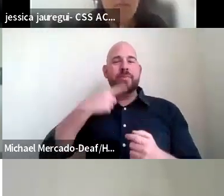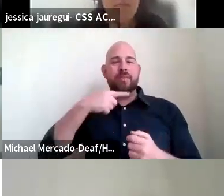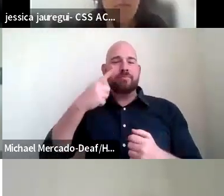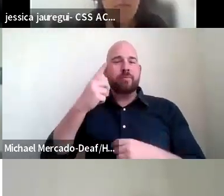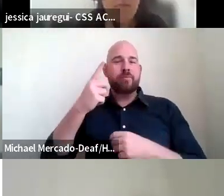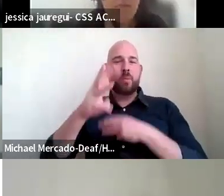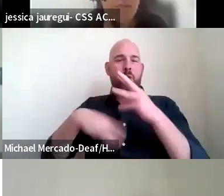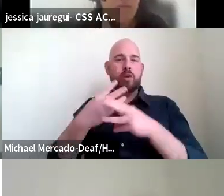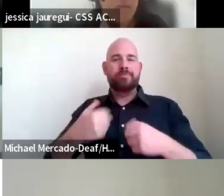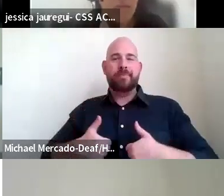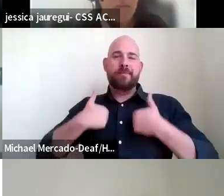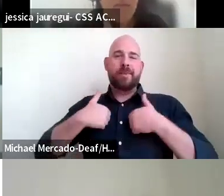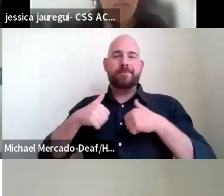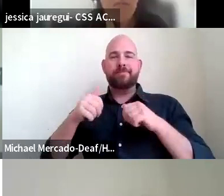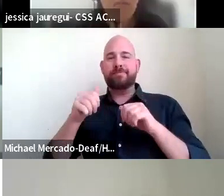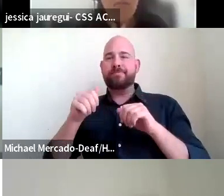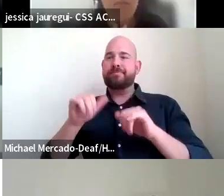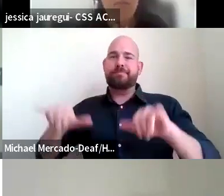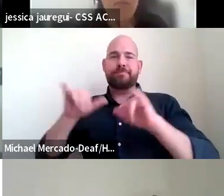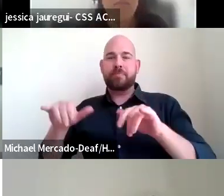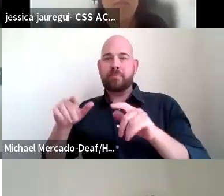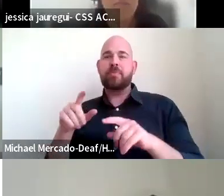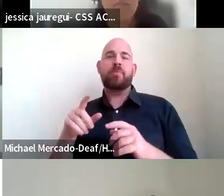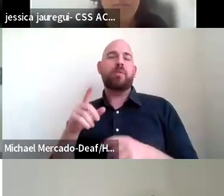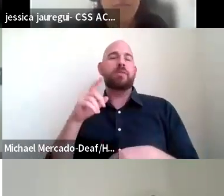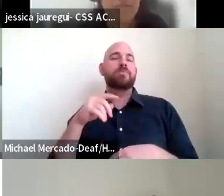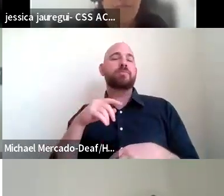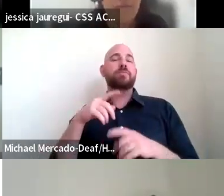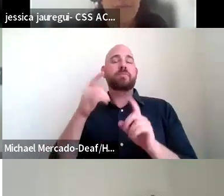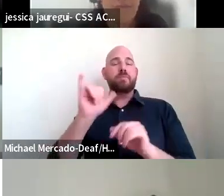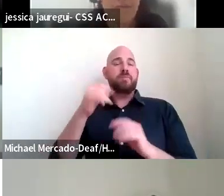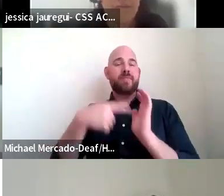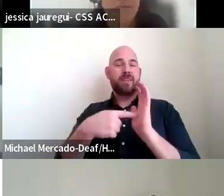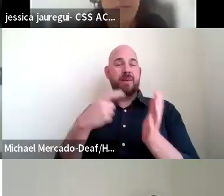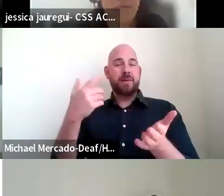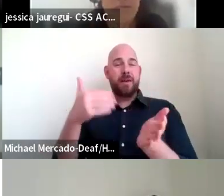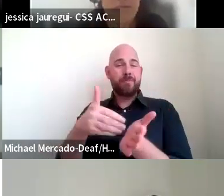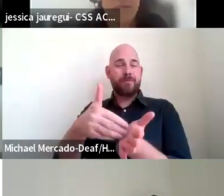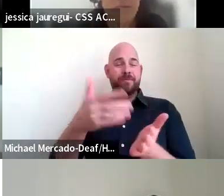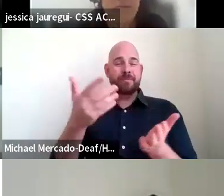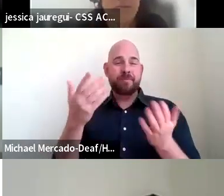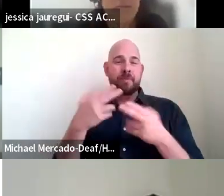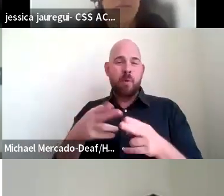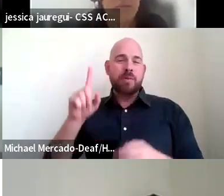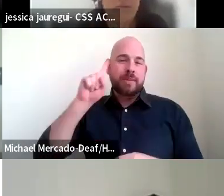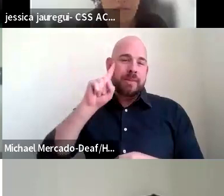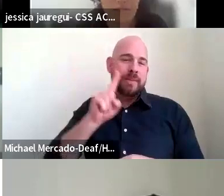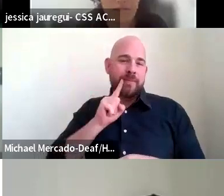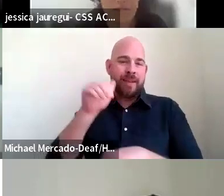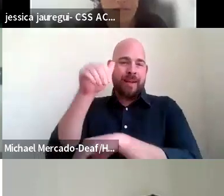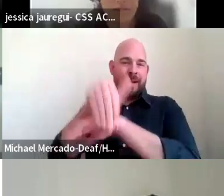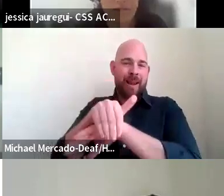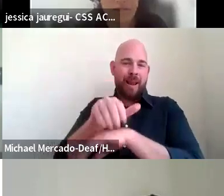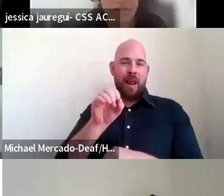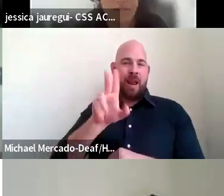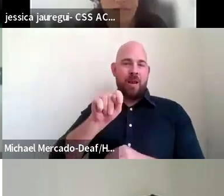time. So we kind of have this time and have the extended goodbyes and such because before we go off onto the hearing world, we just want to